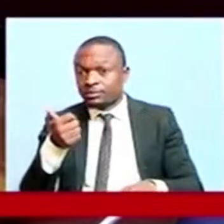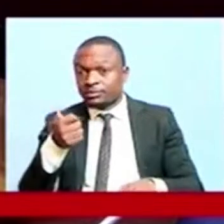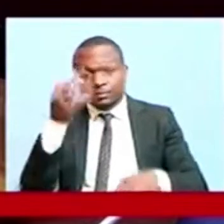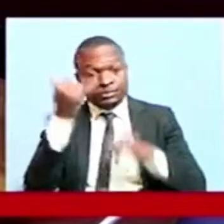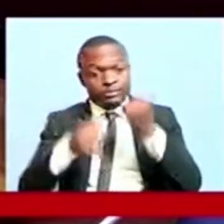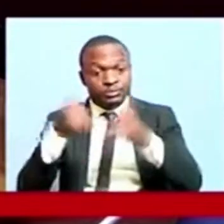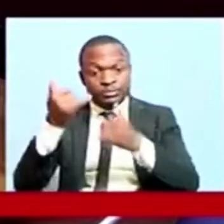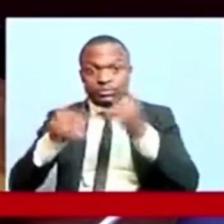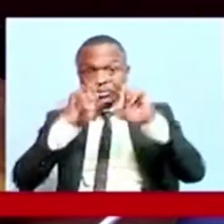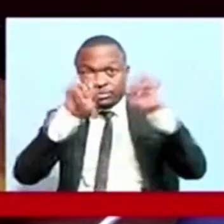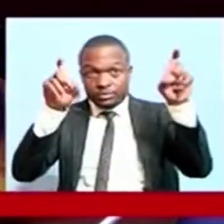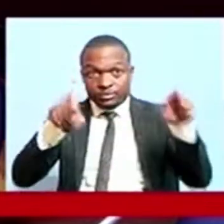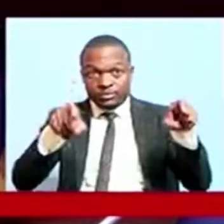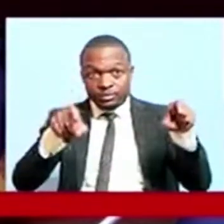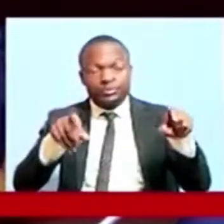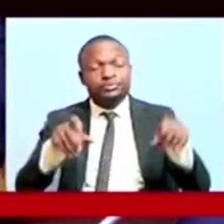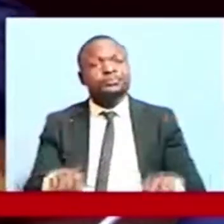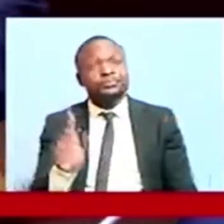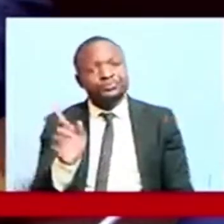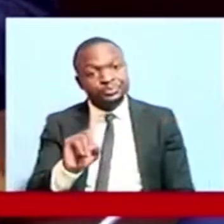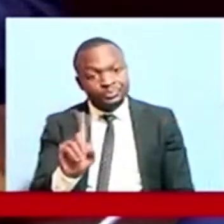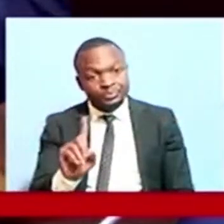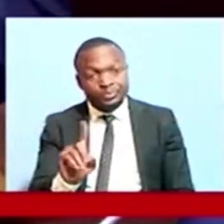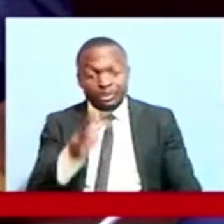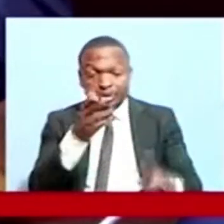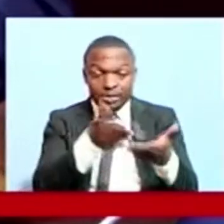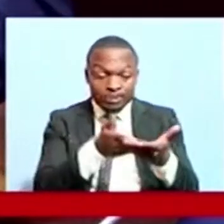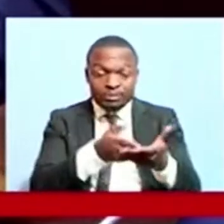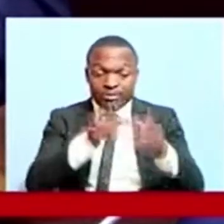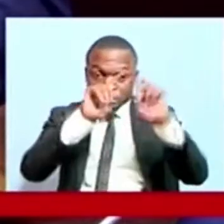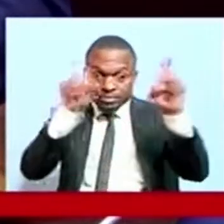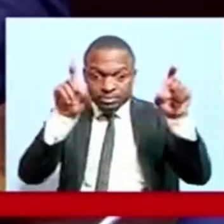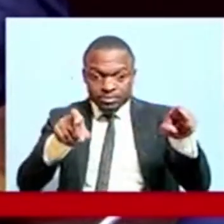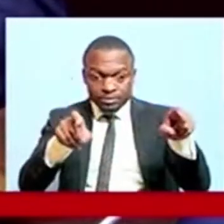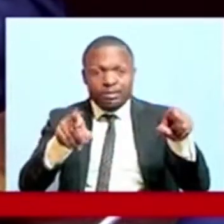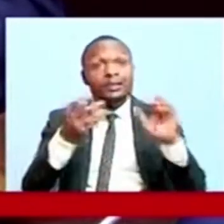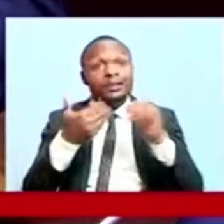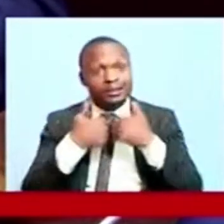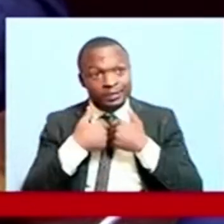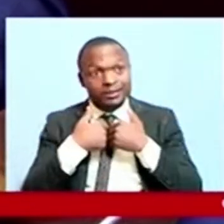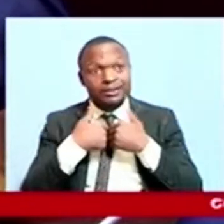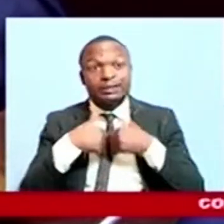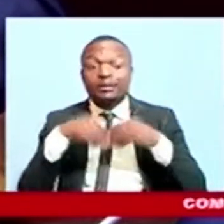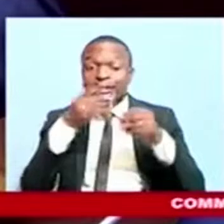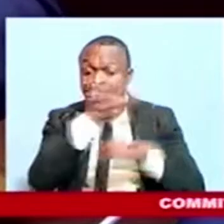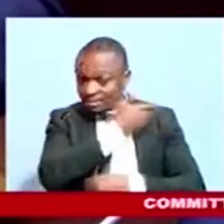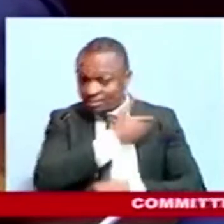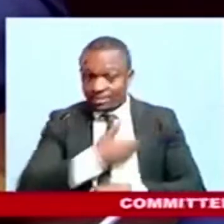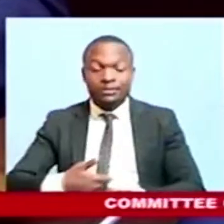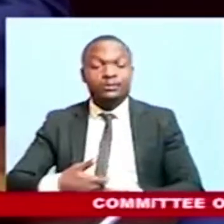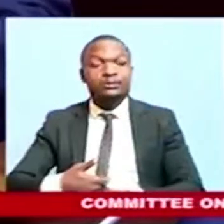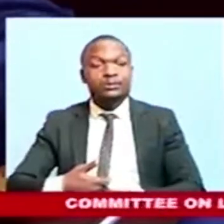completion certificates? And these certificates, they also have very serious